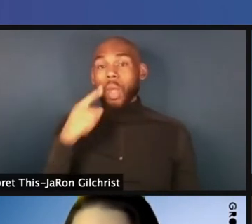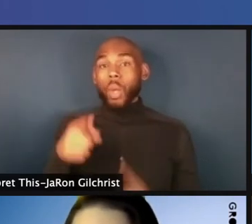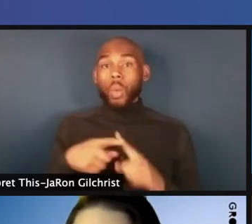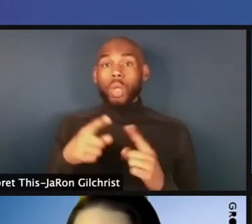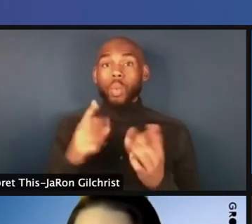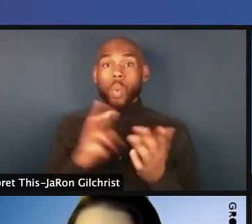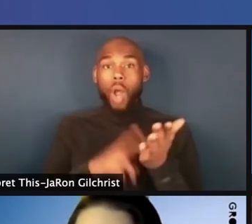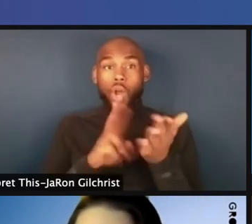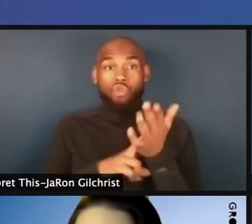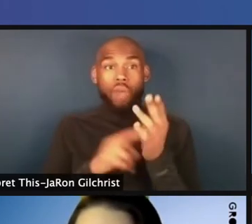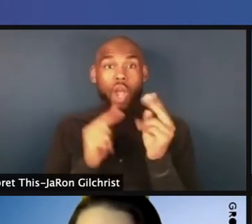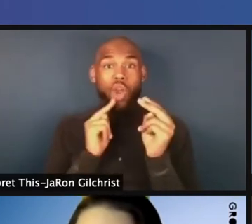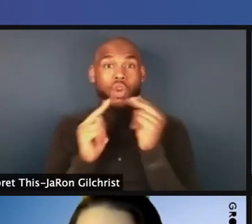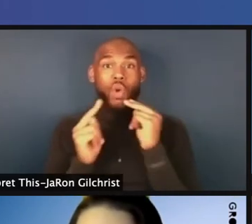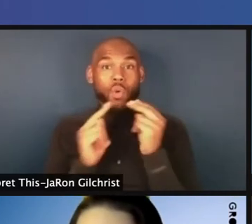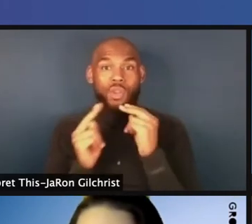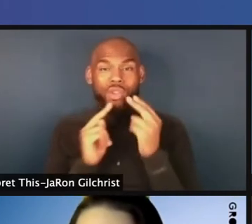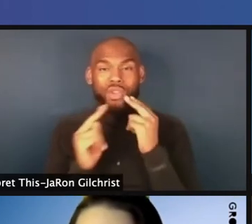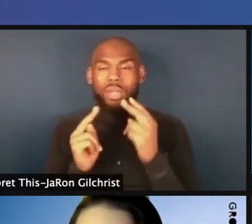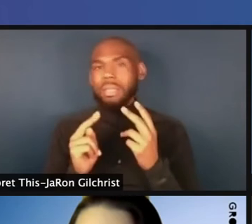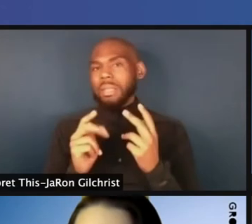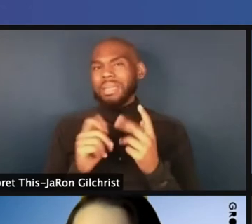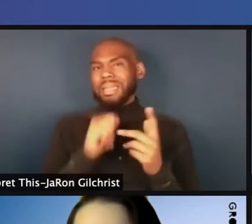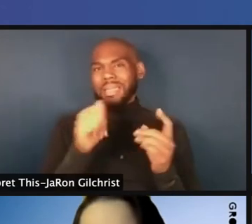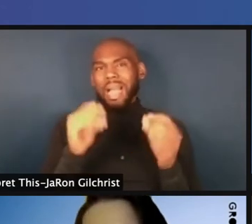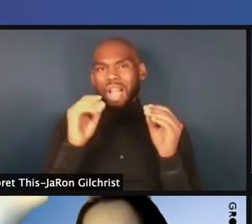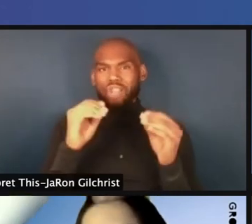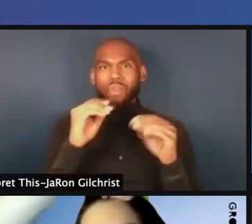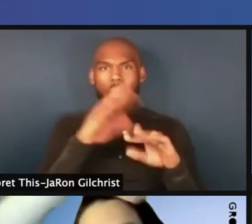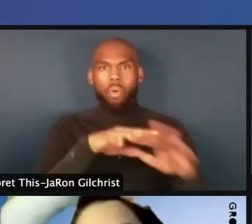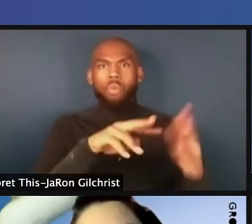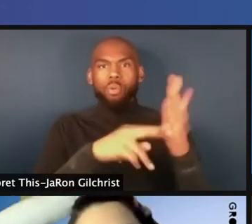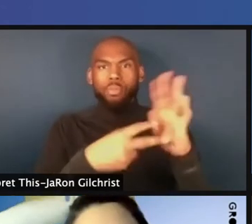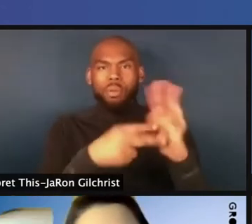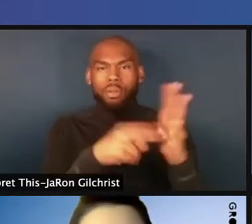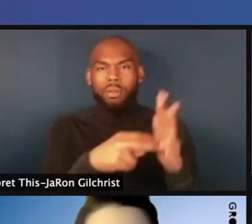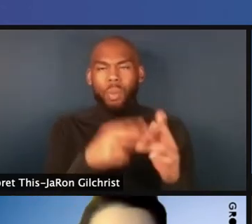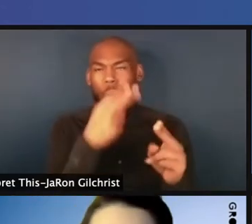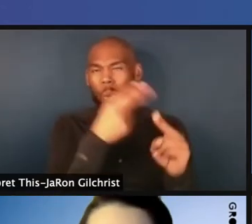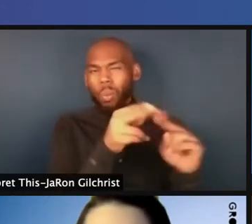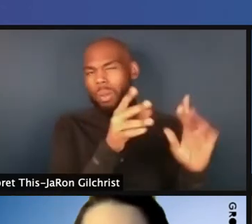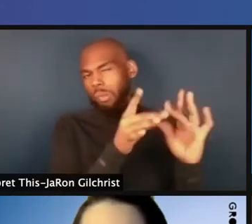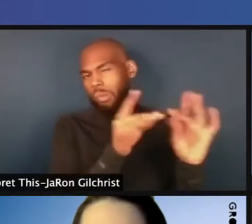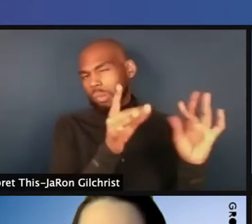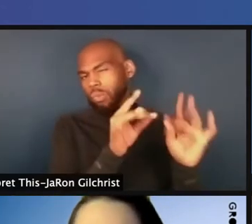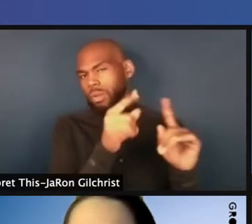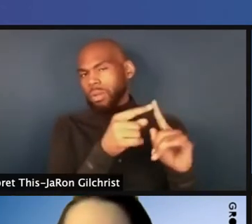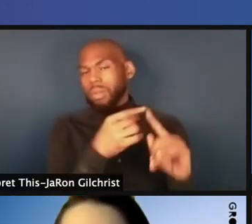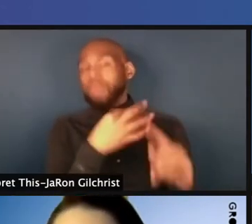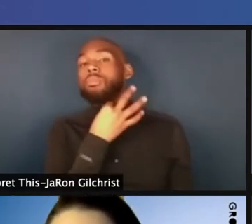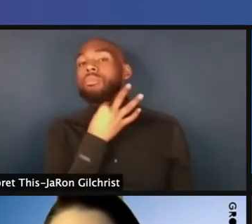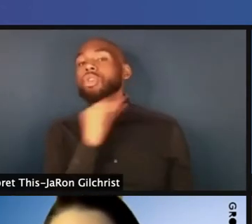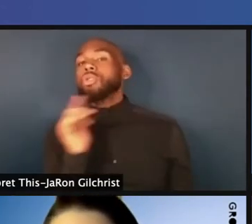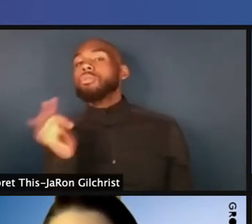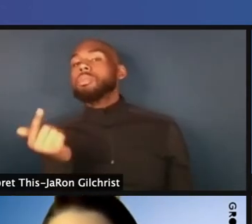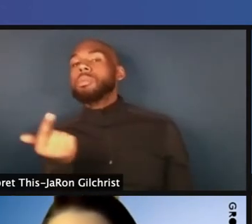negotiation is something that's not taught deliberately. And then a really quick anecdote I'll give around that, and then I want to hear about other folks' individual